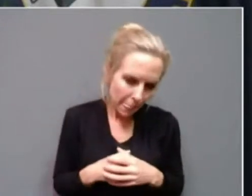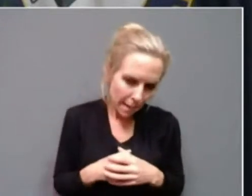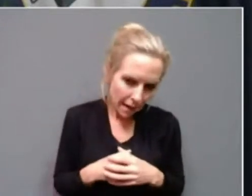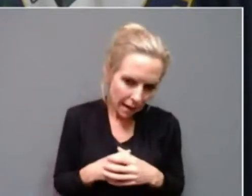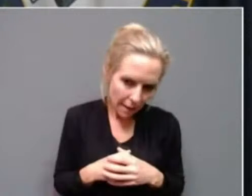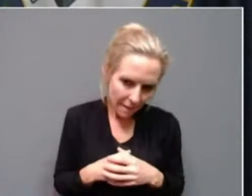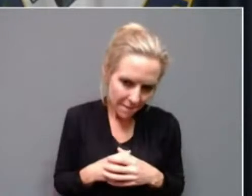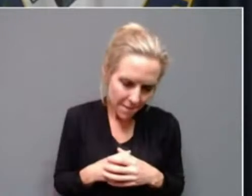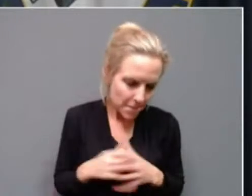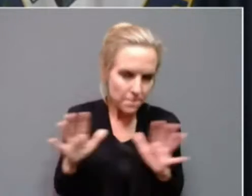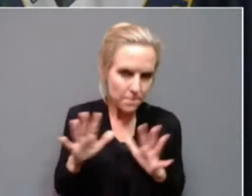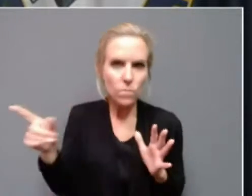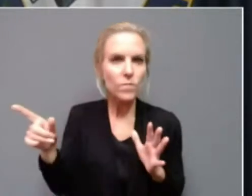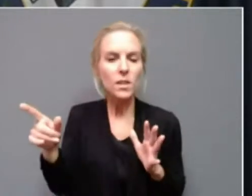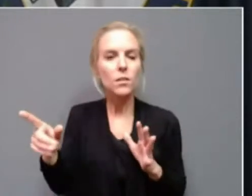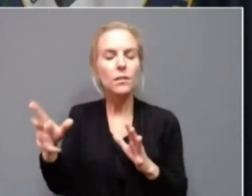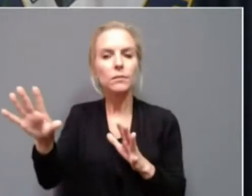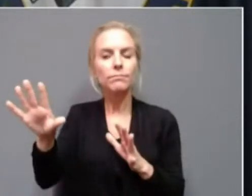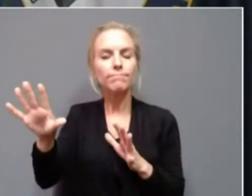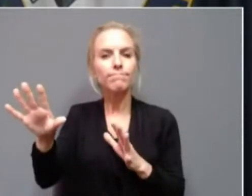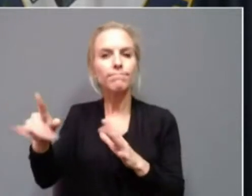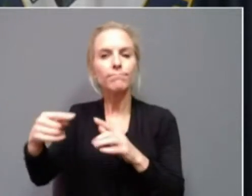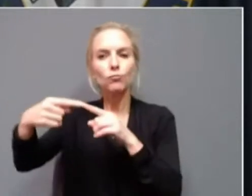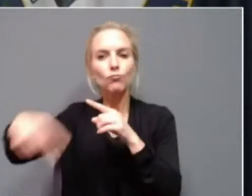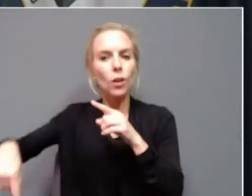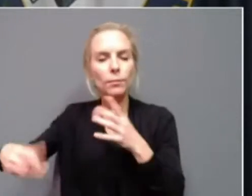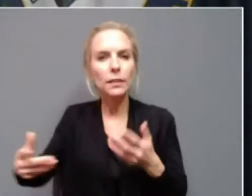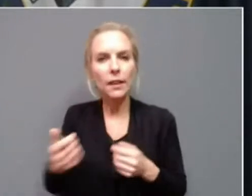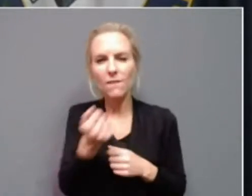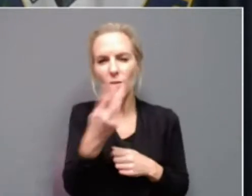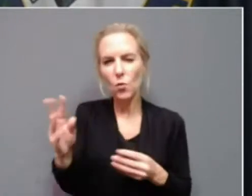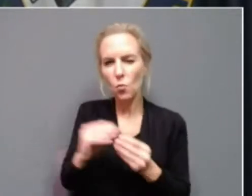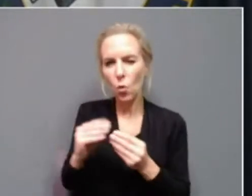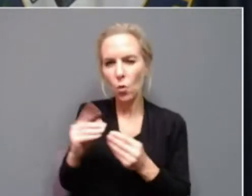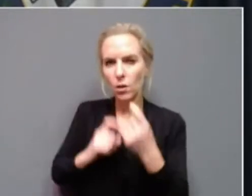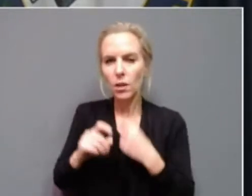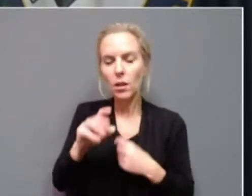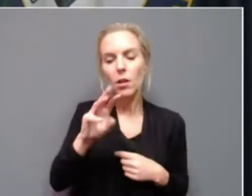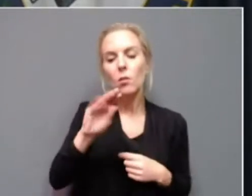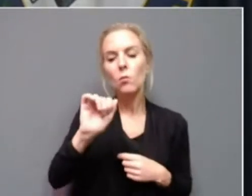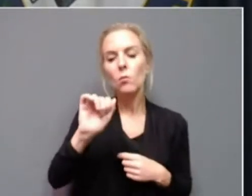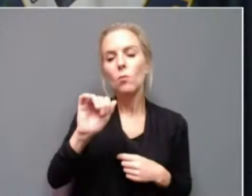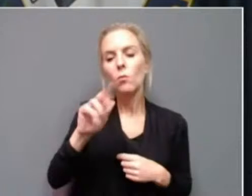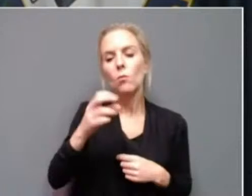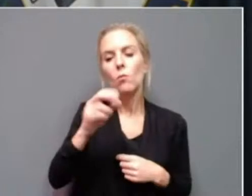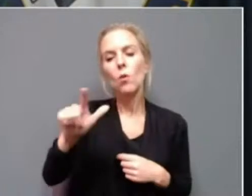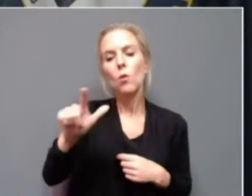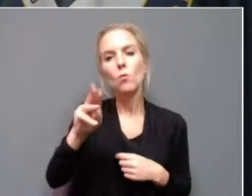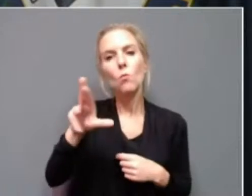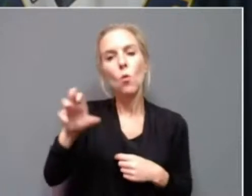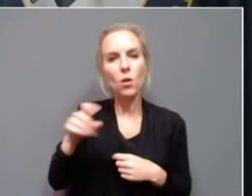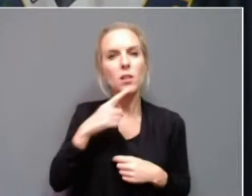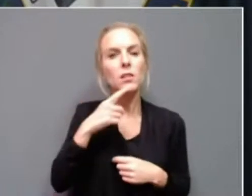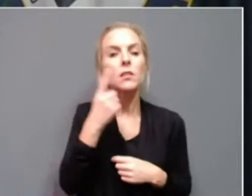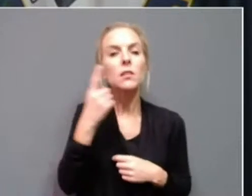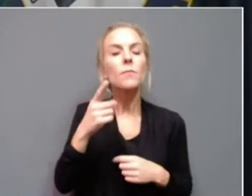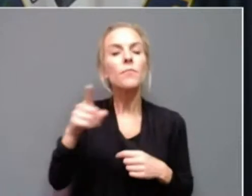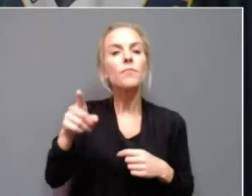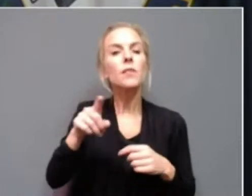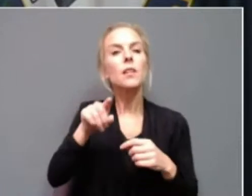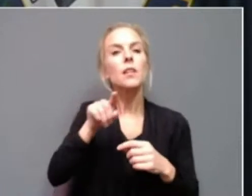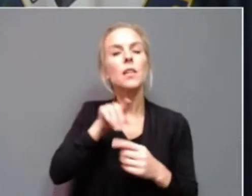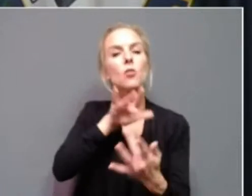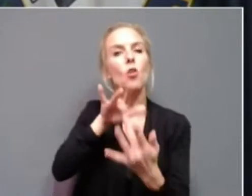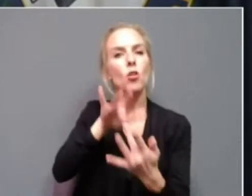Oh, they dropped. Okay, just a couple more. In Marshall County, the superintendent sent out a letter saying the district sought legal counsel, and they're going